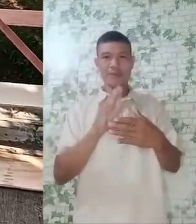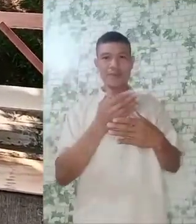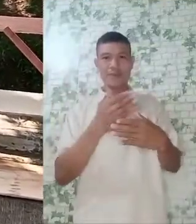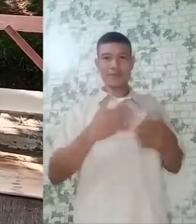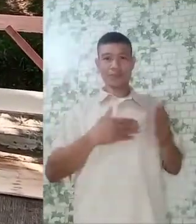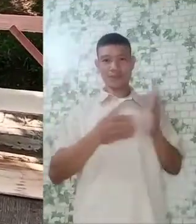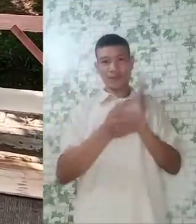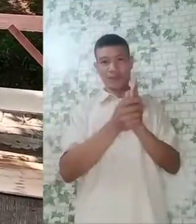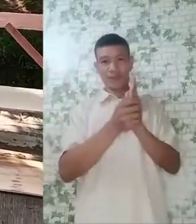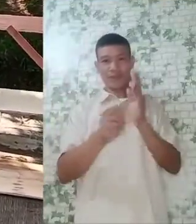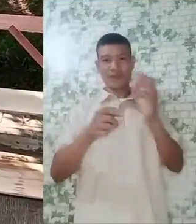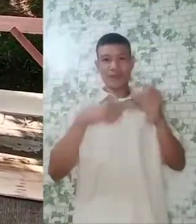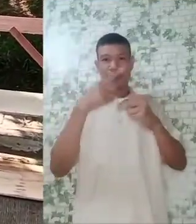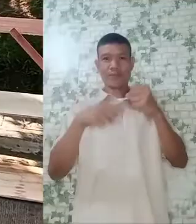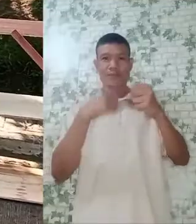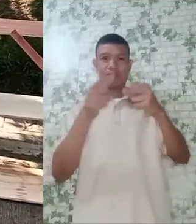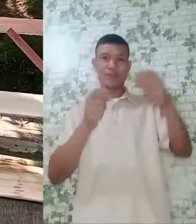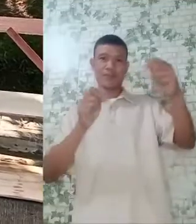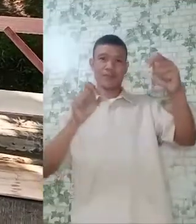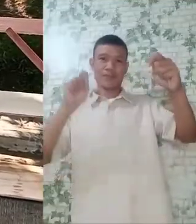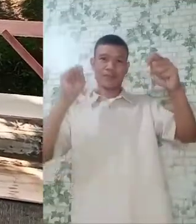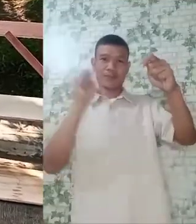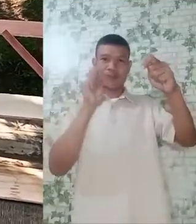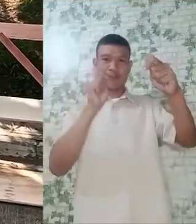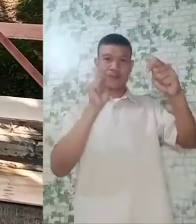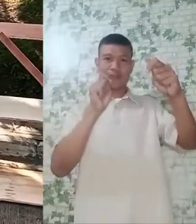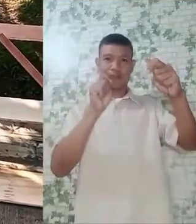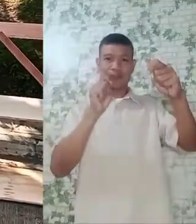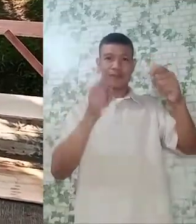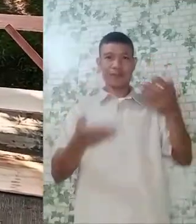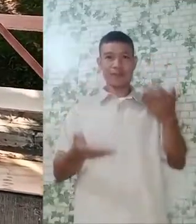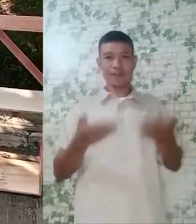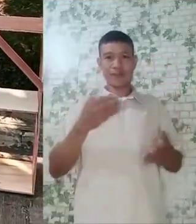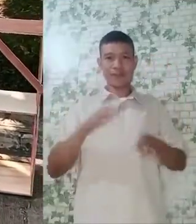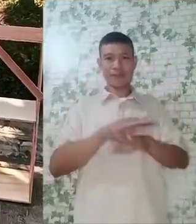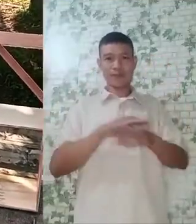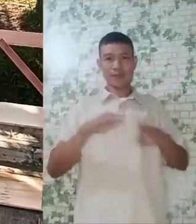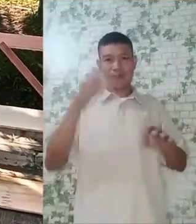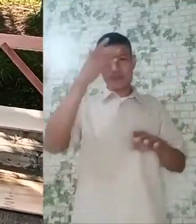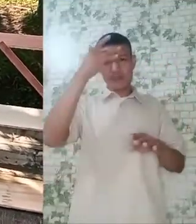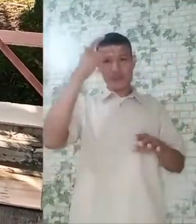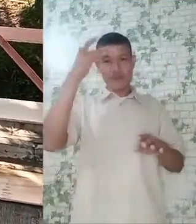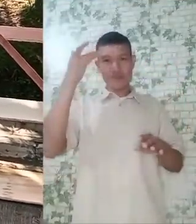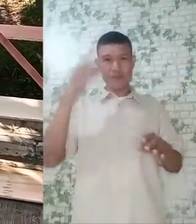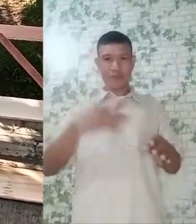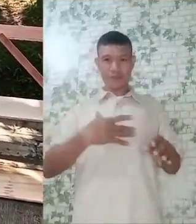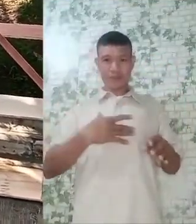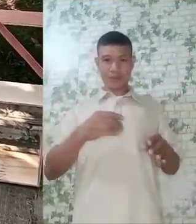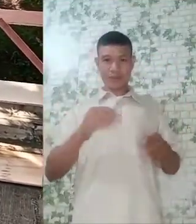my skills regarding carpentry related activities.